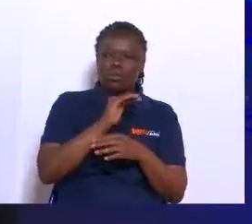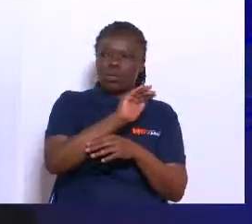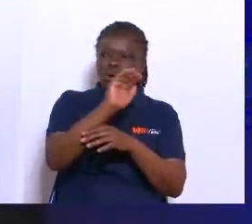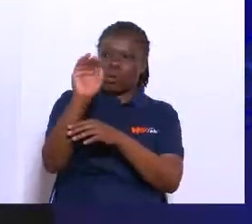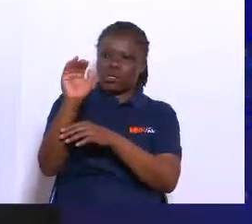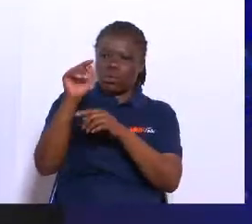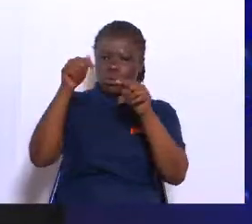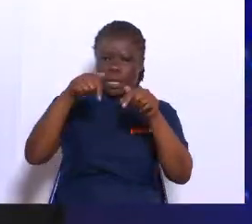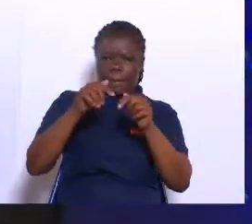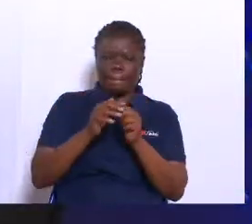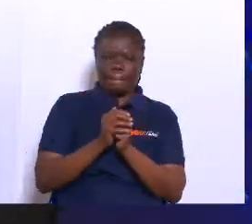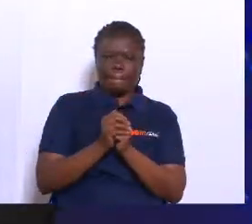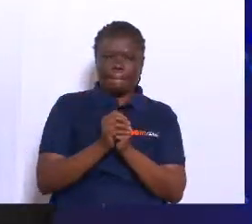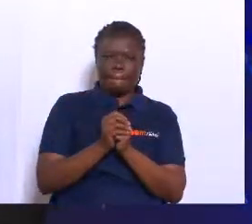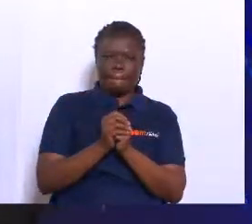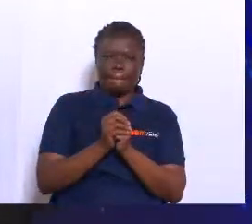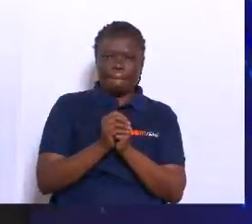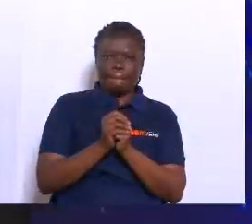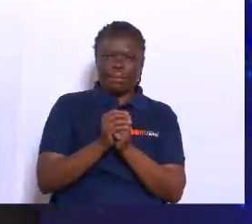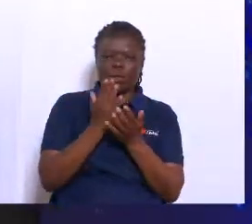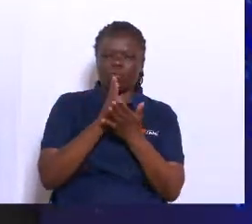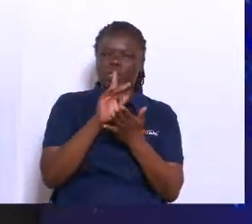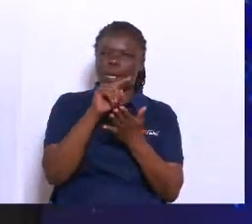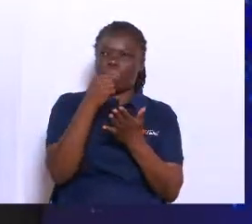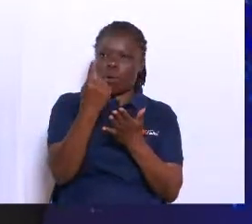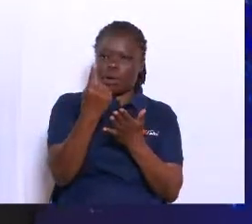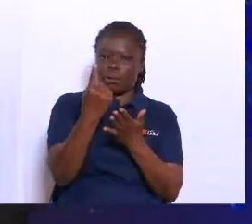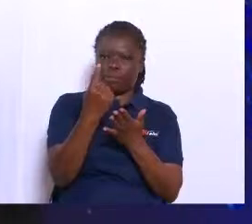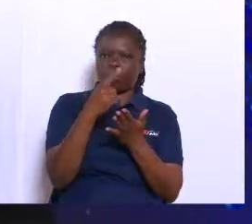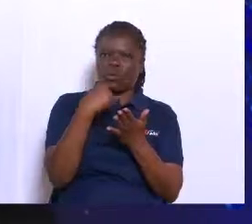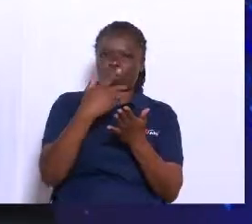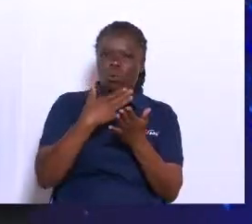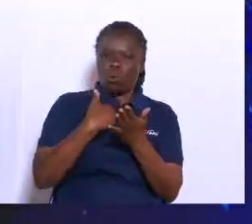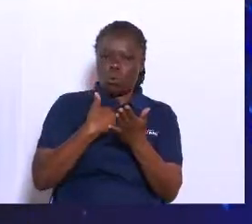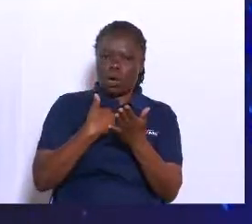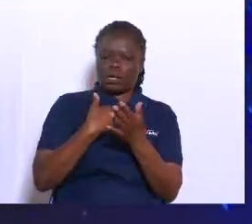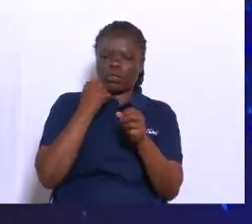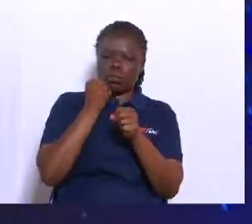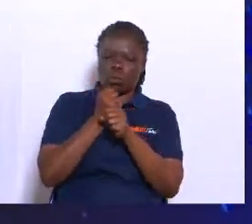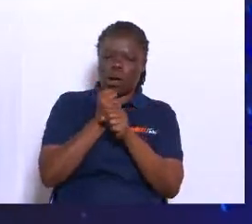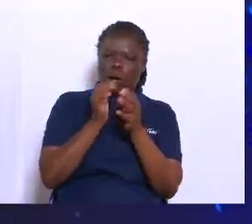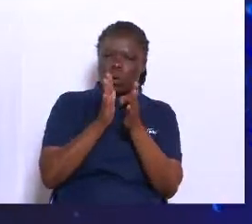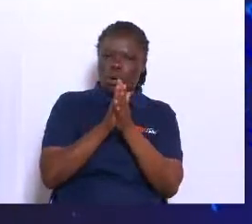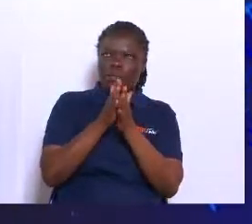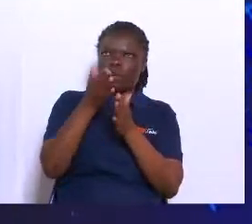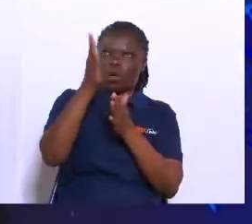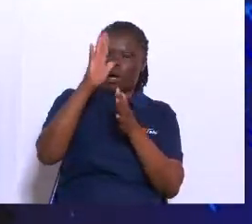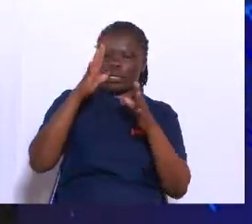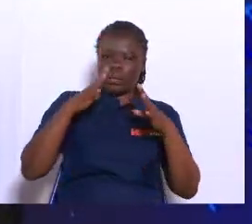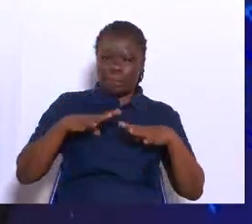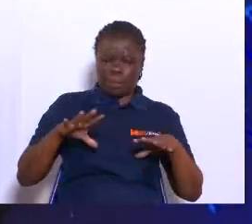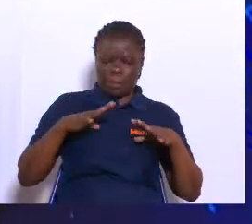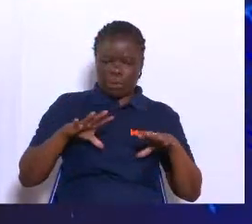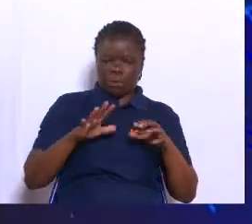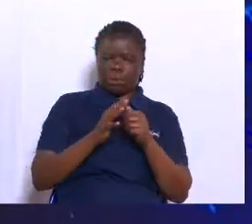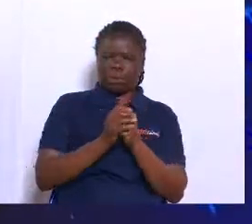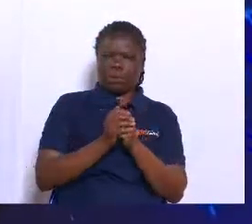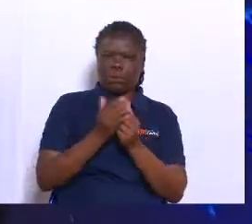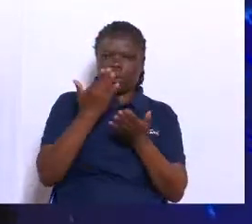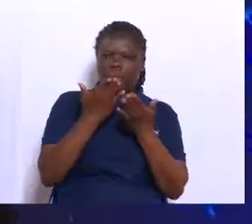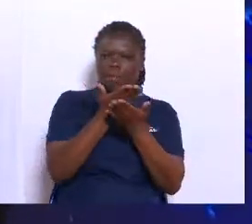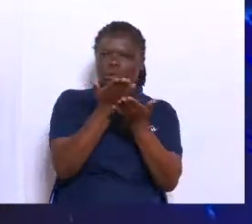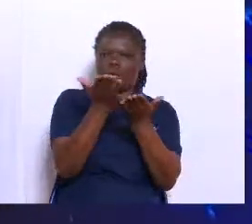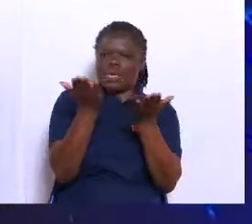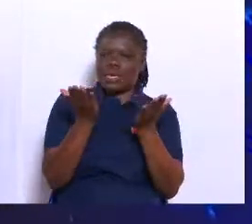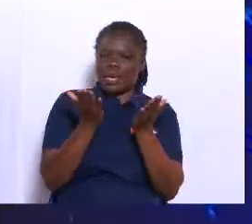today for somebody who once walked with God's people. Your name still may be on the church books, or